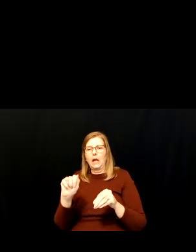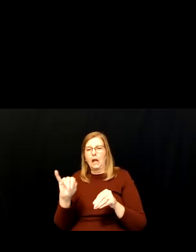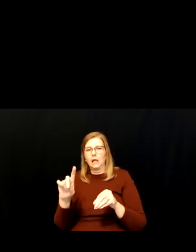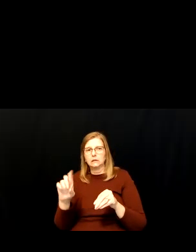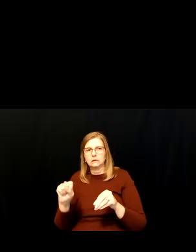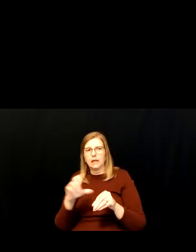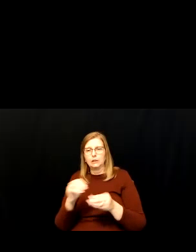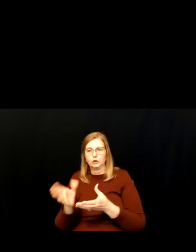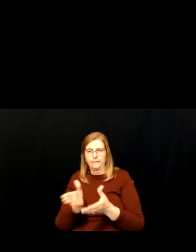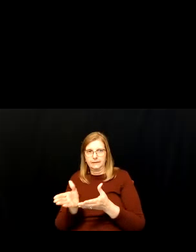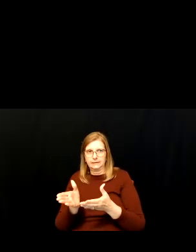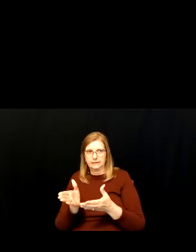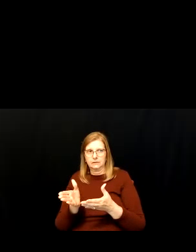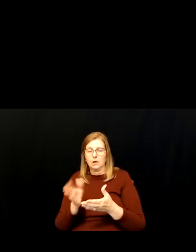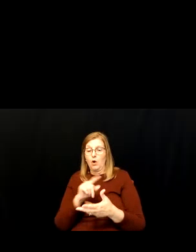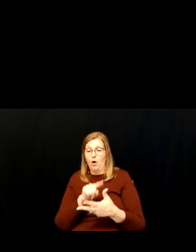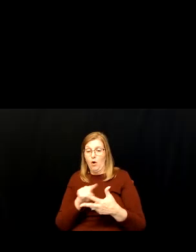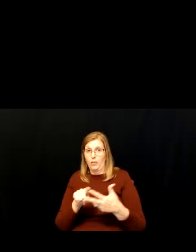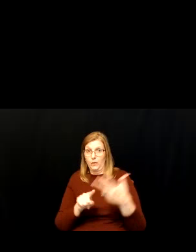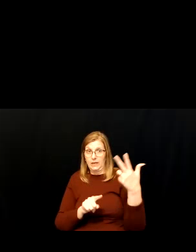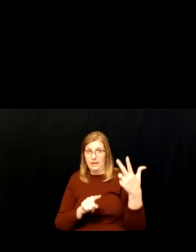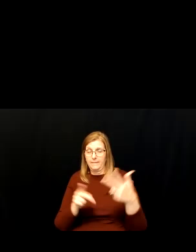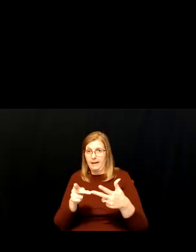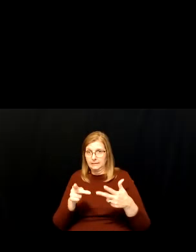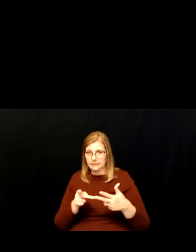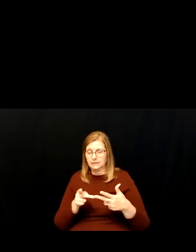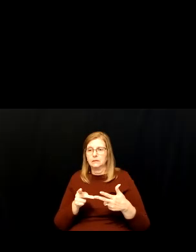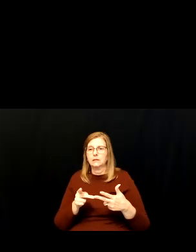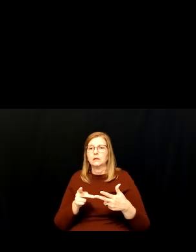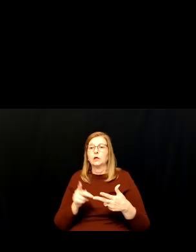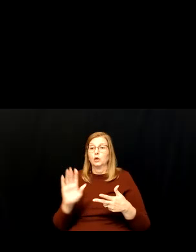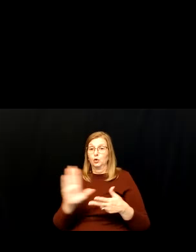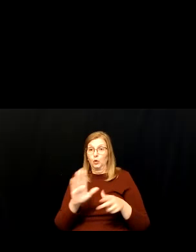and services. Those are all areas where your person,